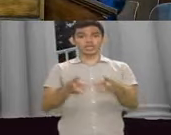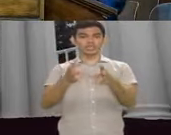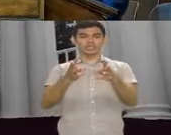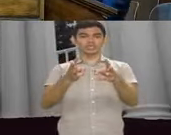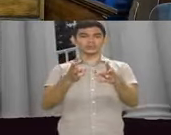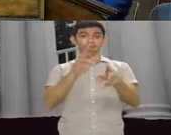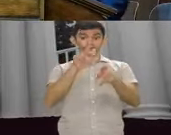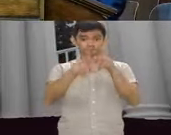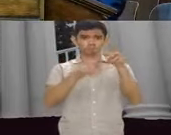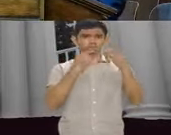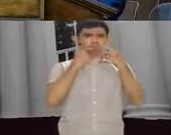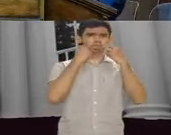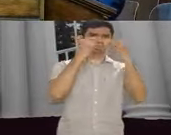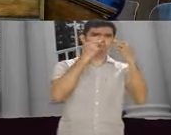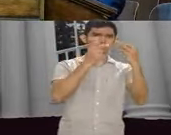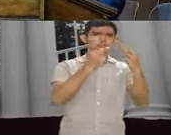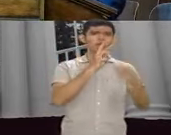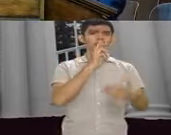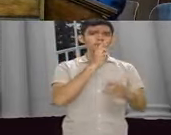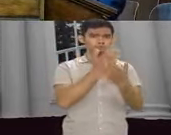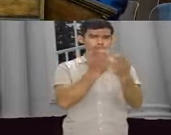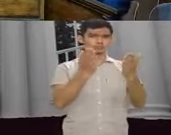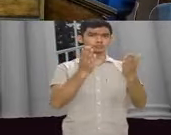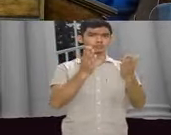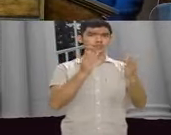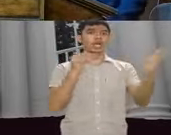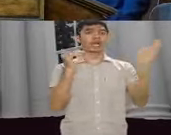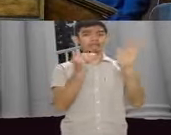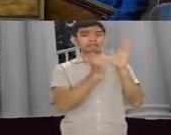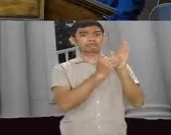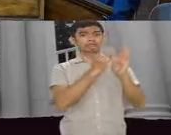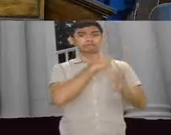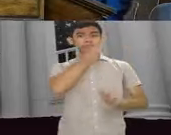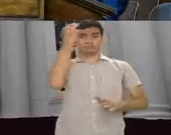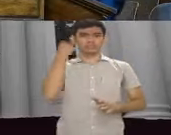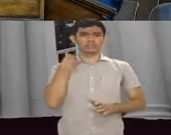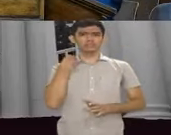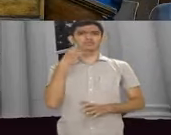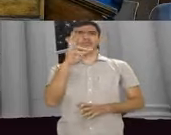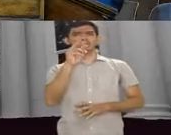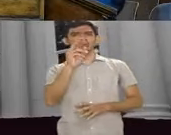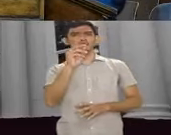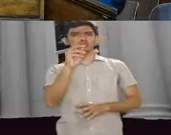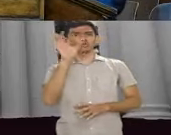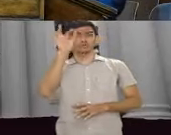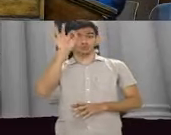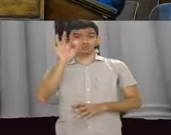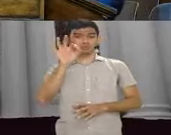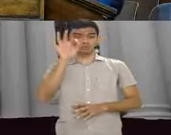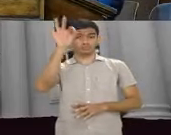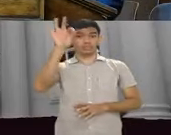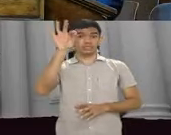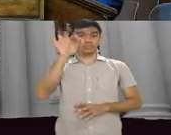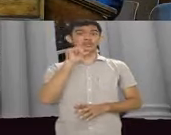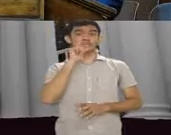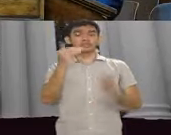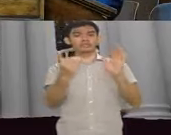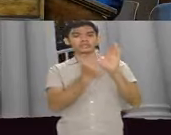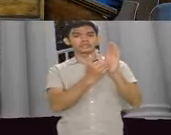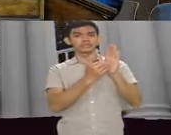Now, people say, "Pastor, are you against Mary?" Of course not. Mary is a sister. And we're going to learn that